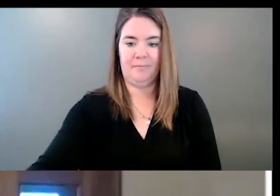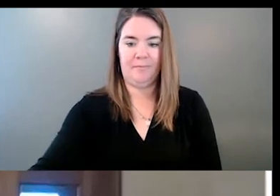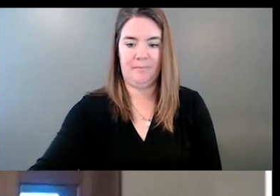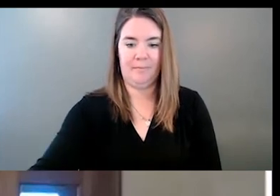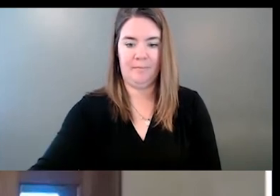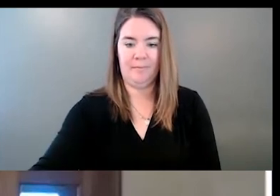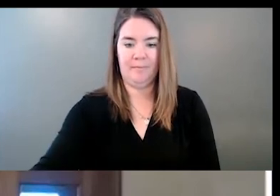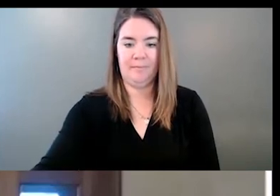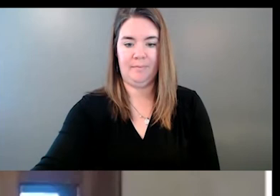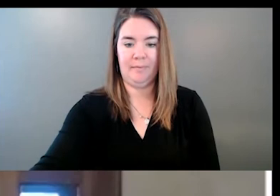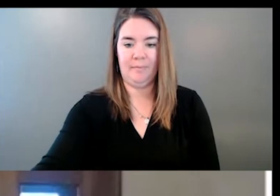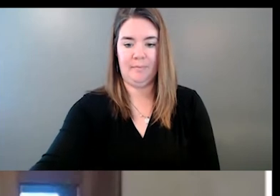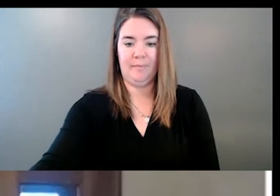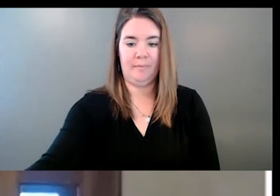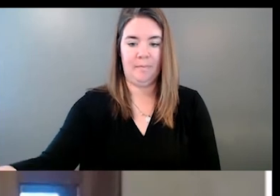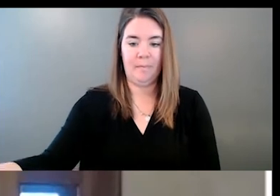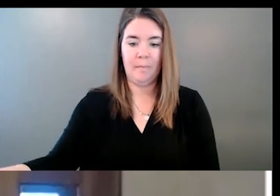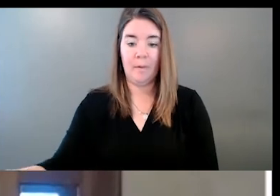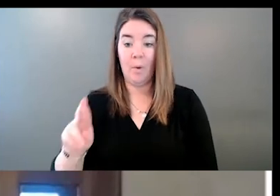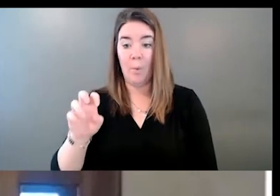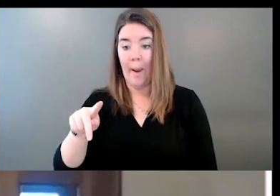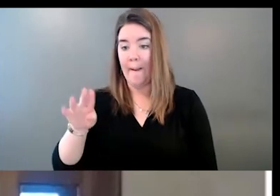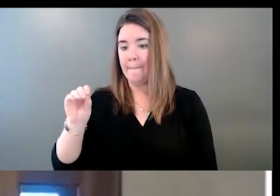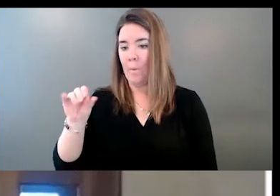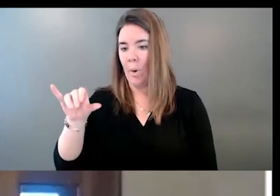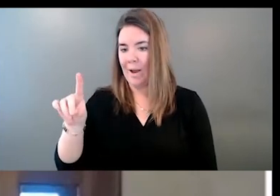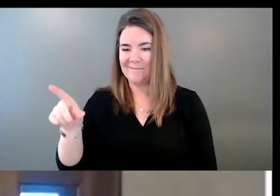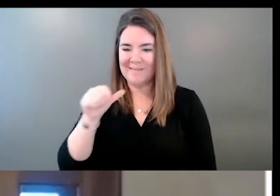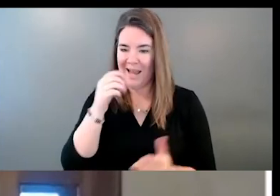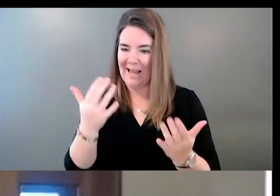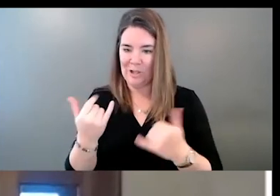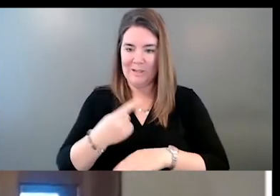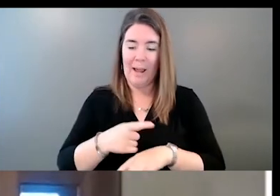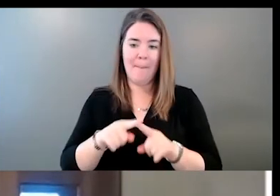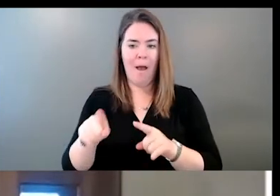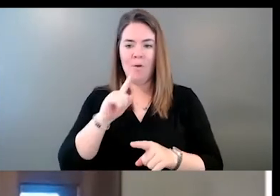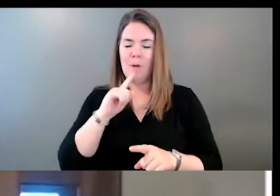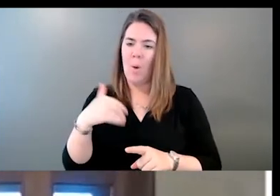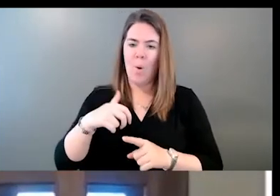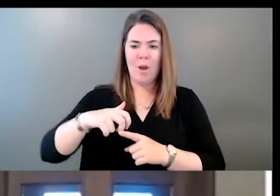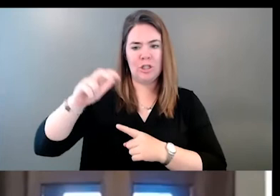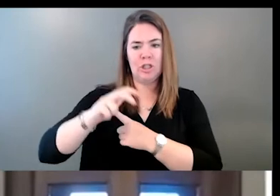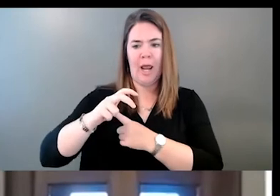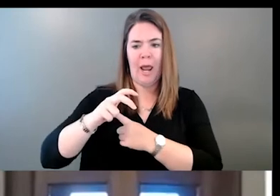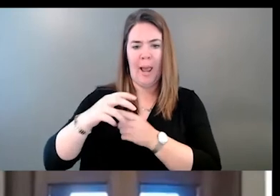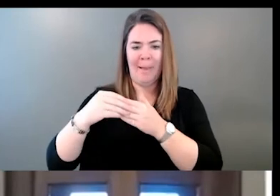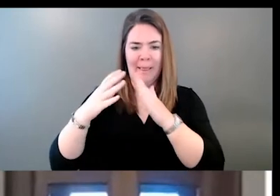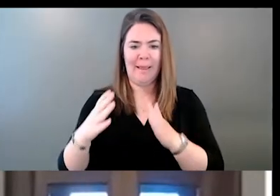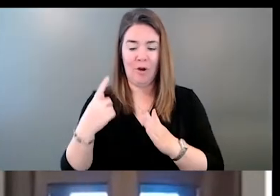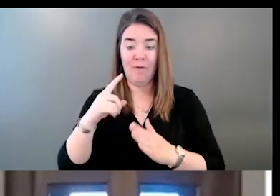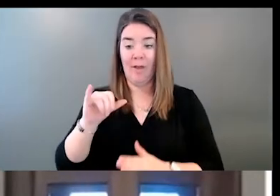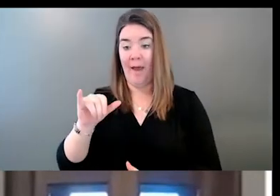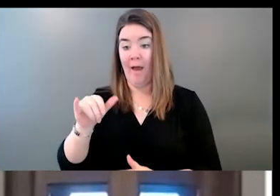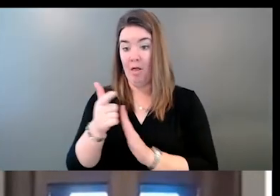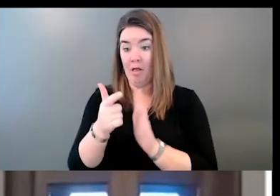Representative Boyd, who is not with us today, has been a champion and a leader working to get Aisha's Law, House Bill